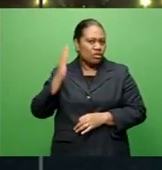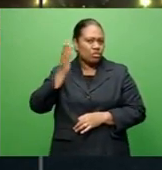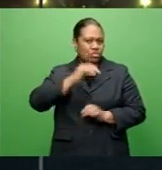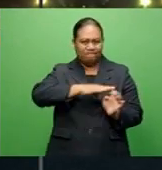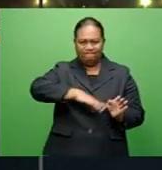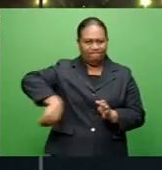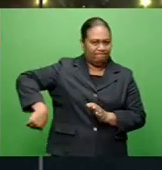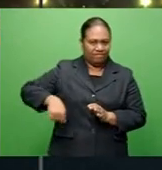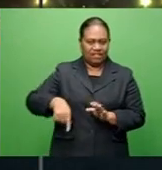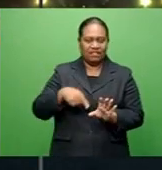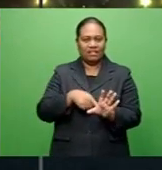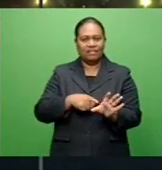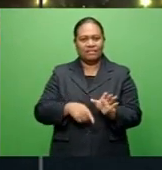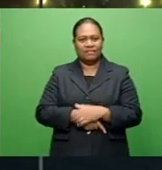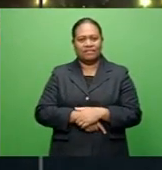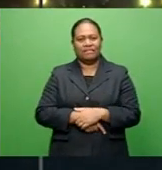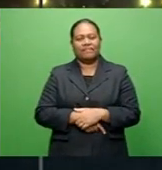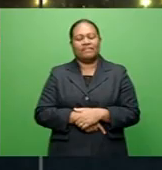for this year?